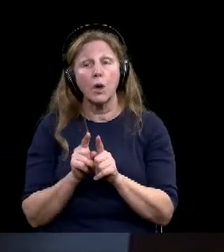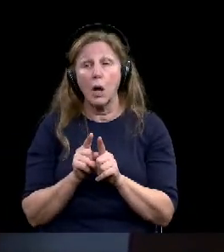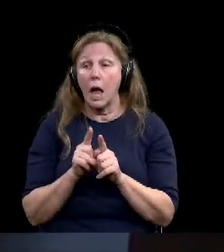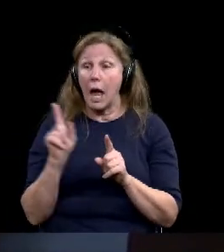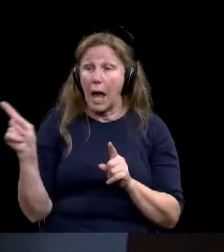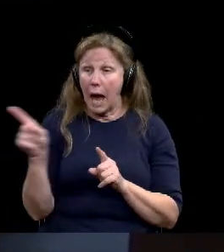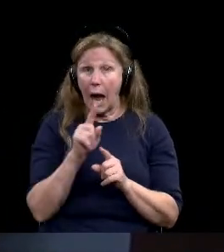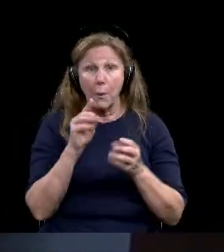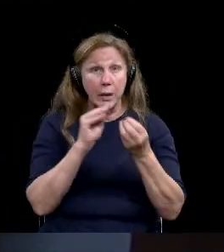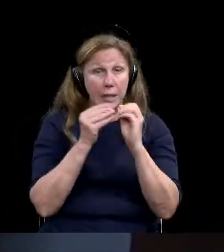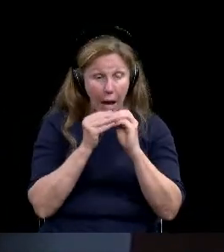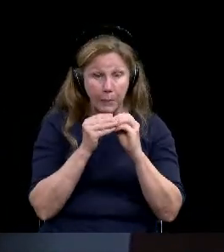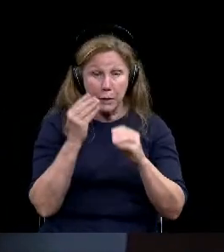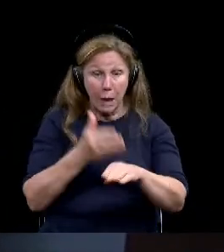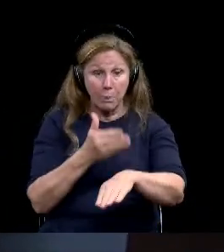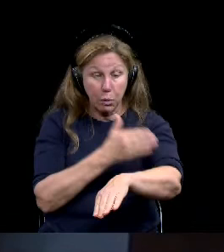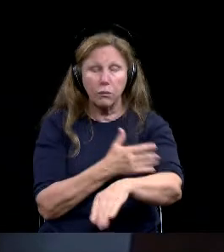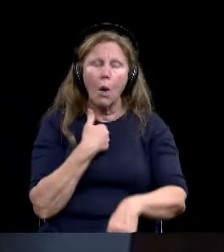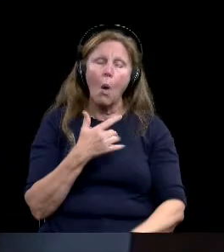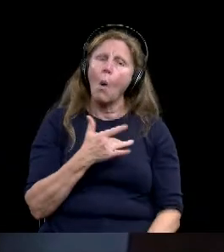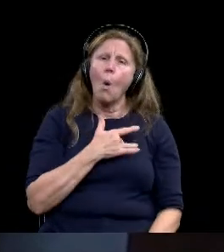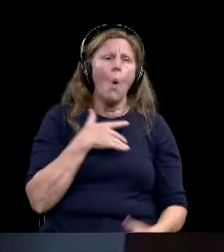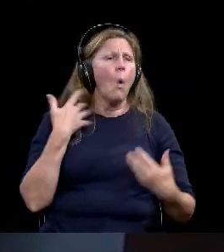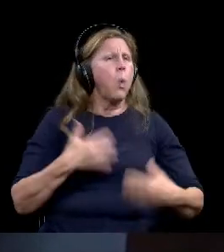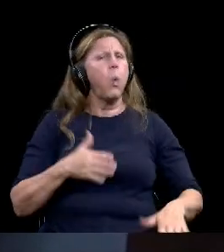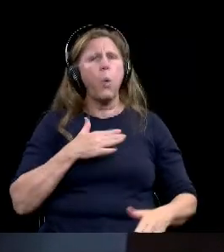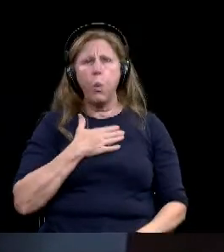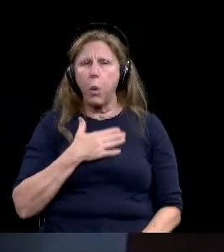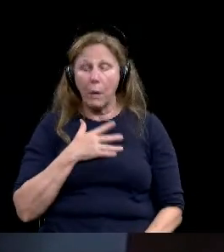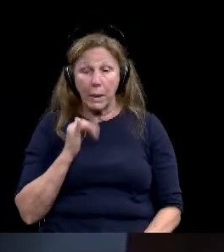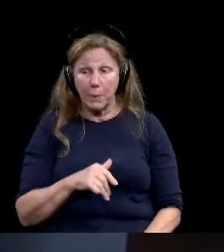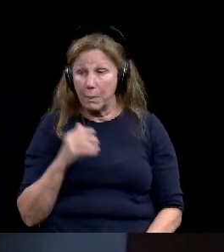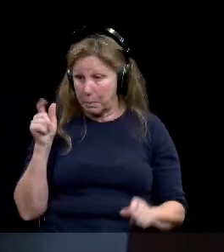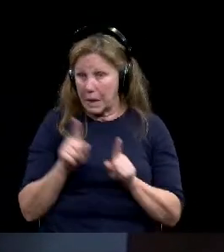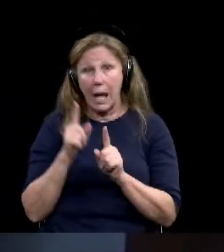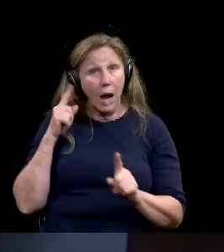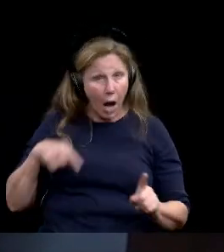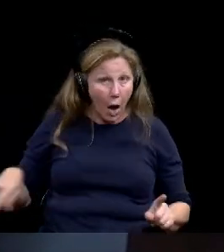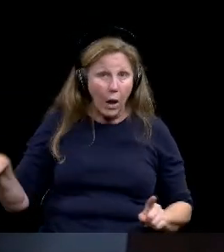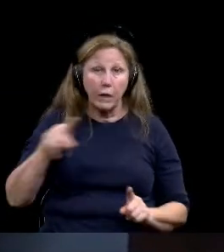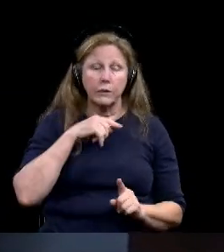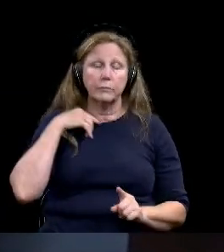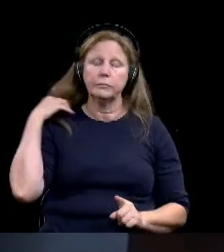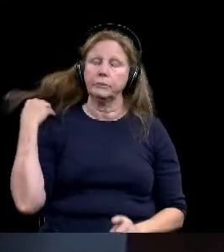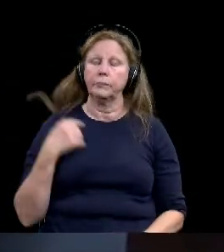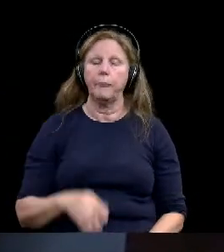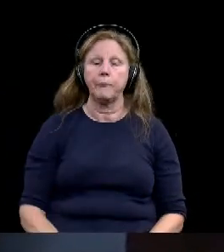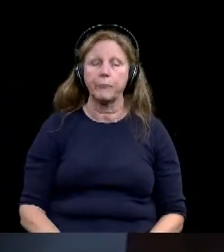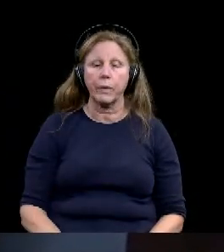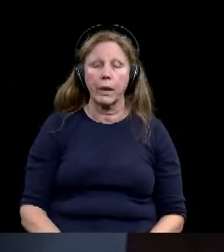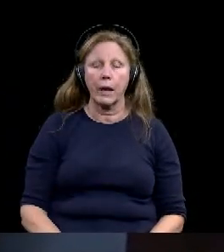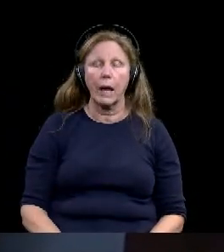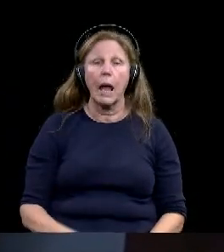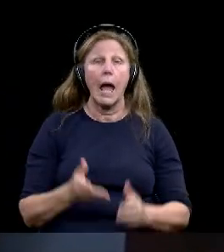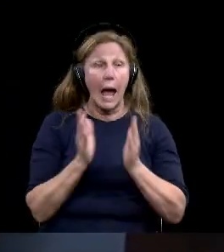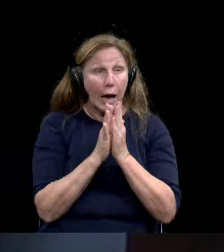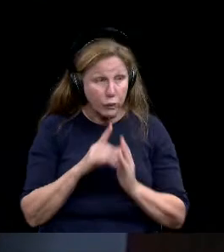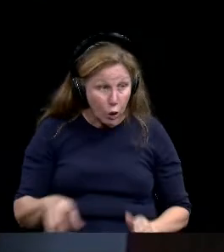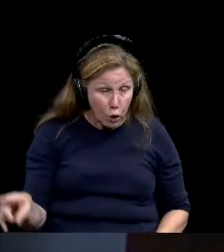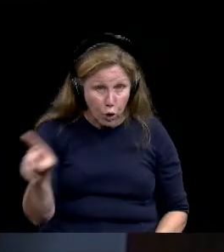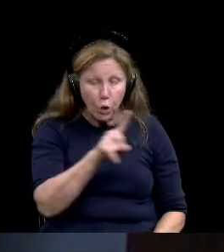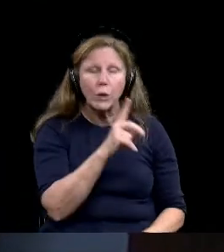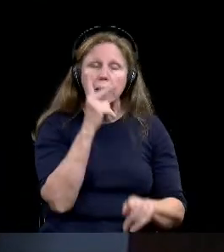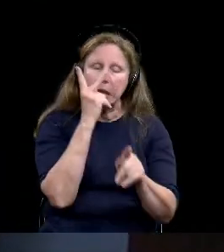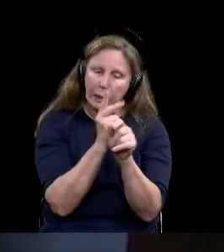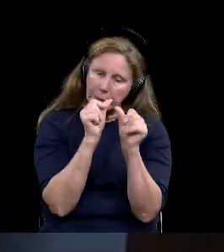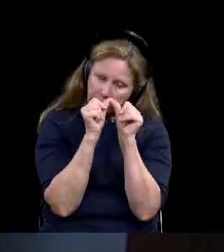in on asking the community to remember that while things continue to look better, we have not made it out of this pandemic yet. There are